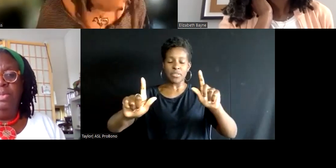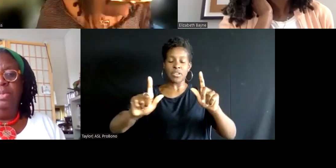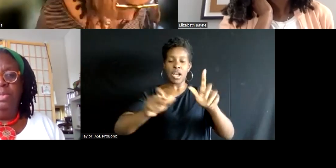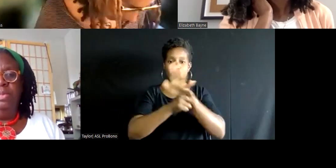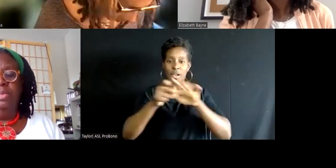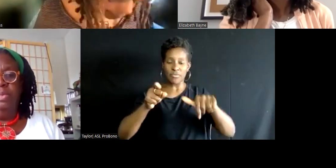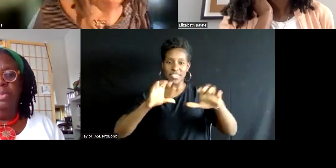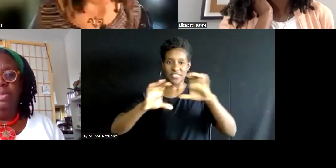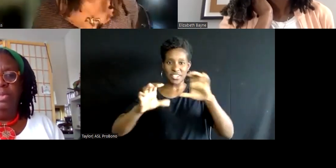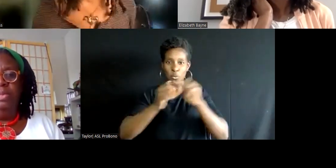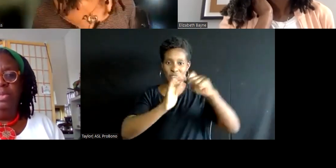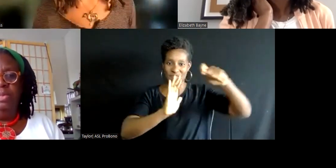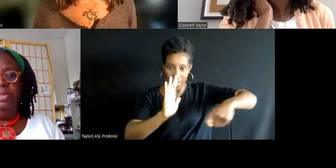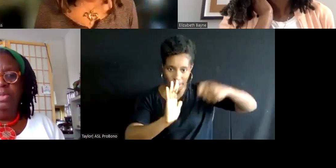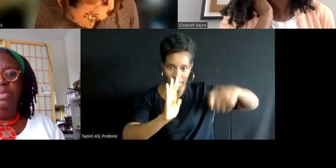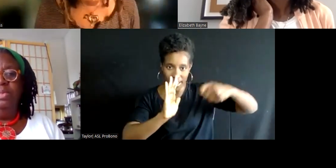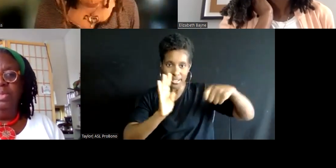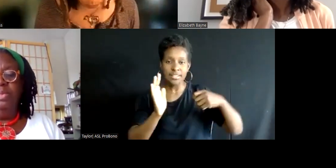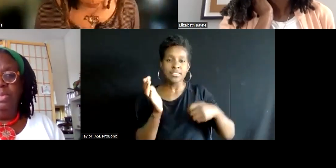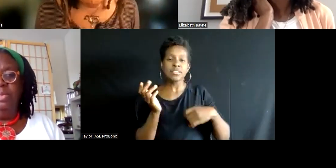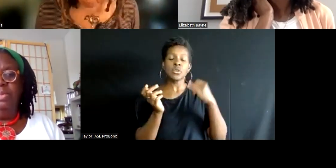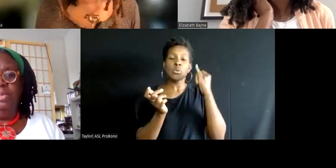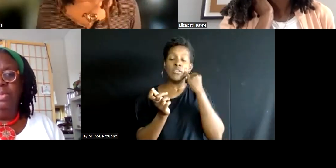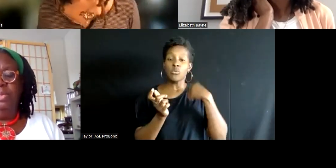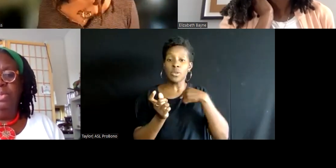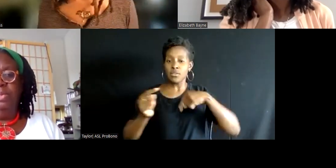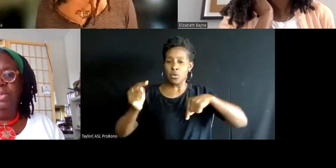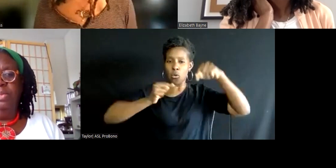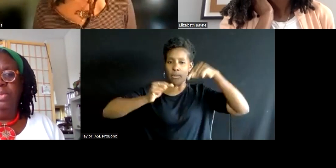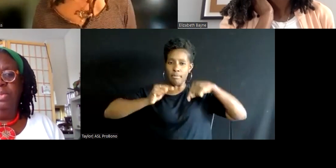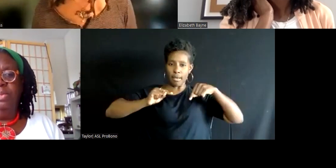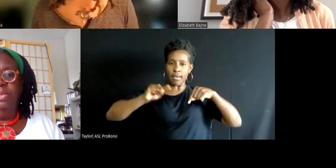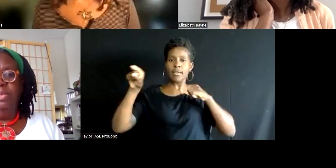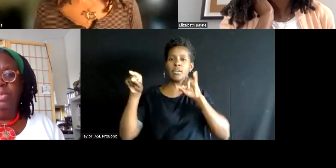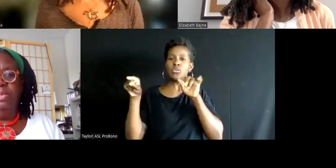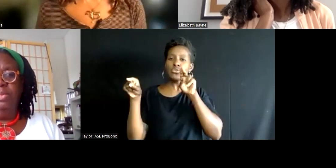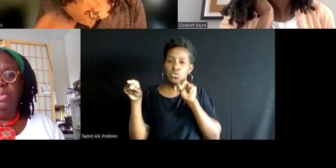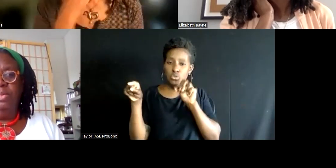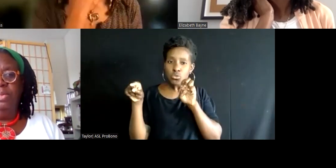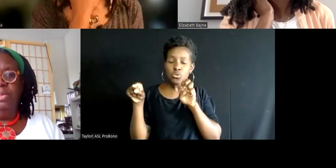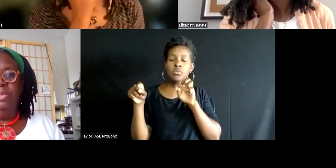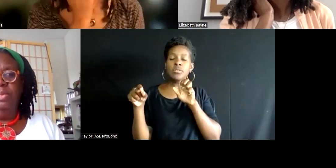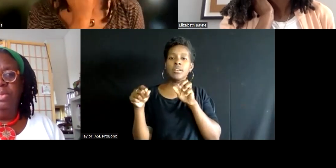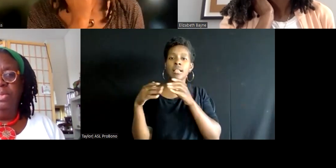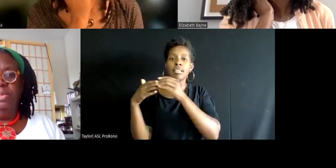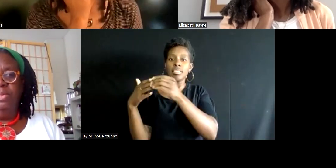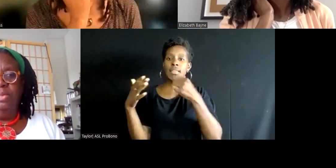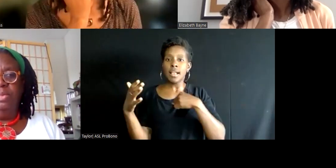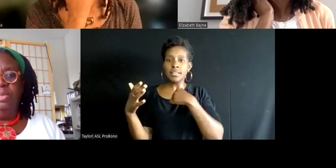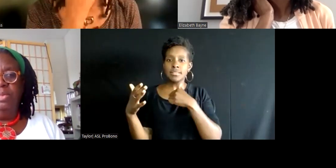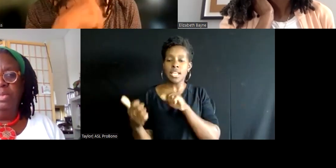we could go back, June, if you lead us, your approach to this